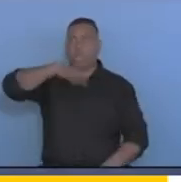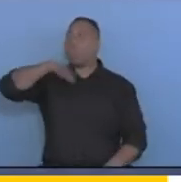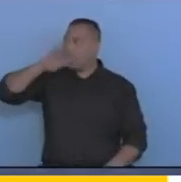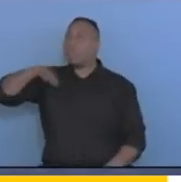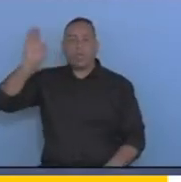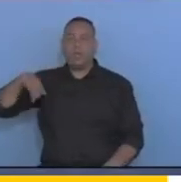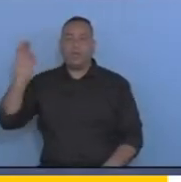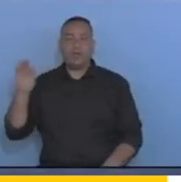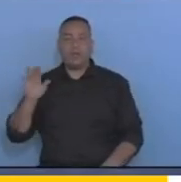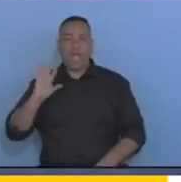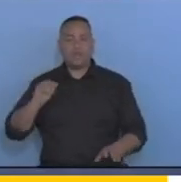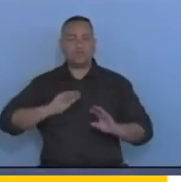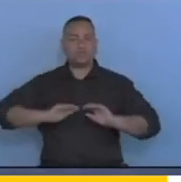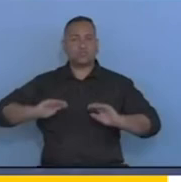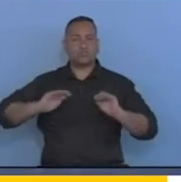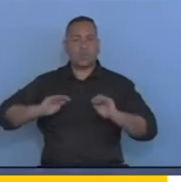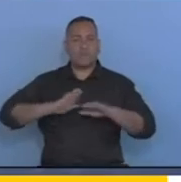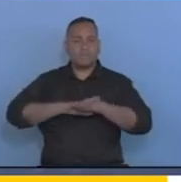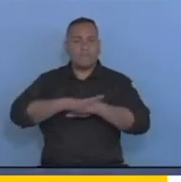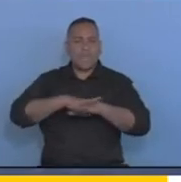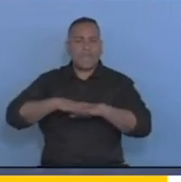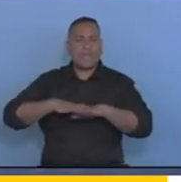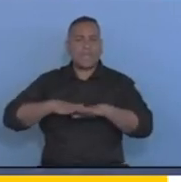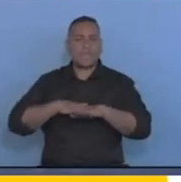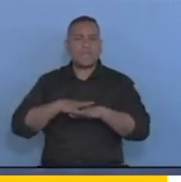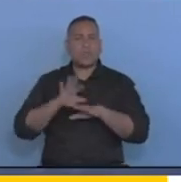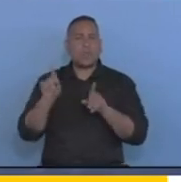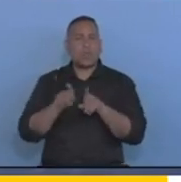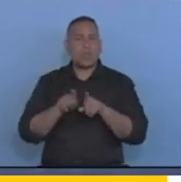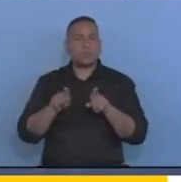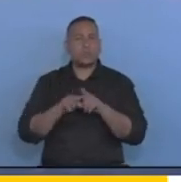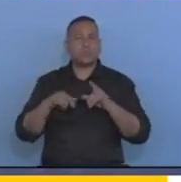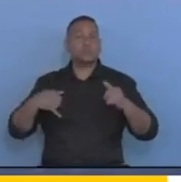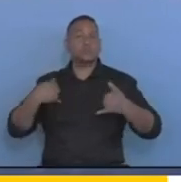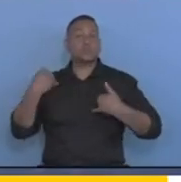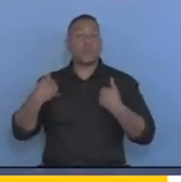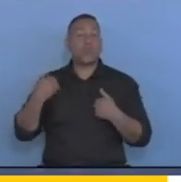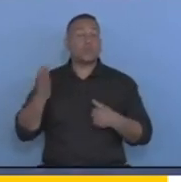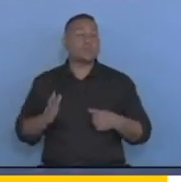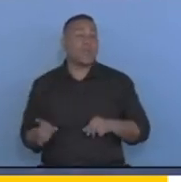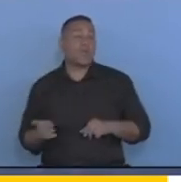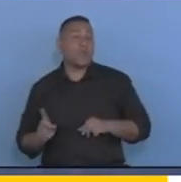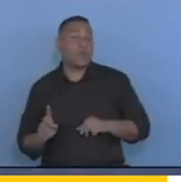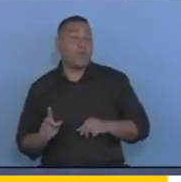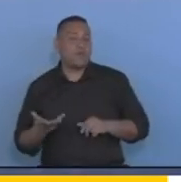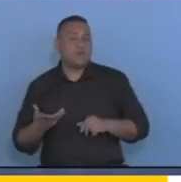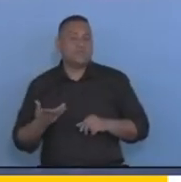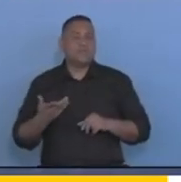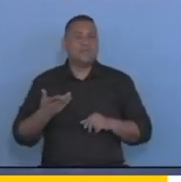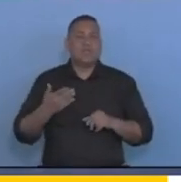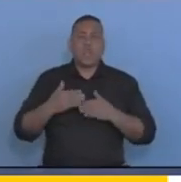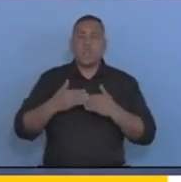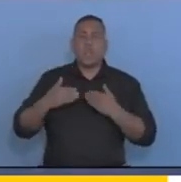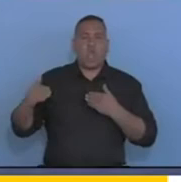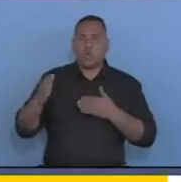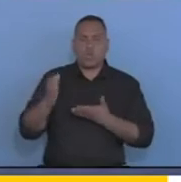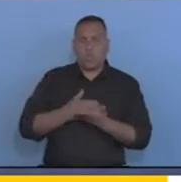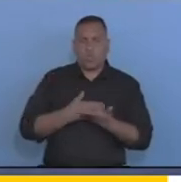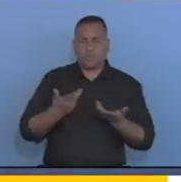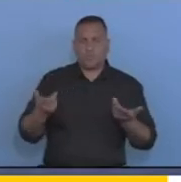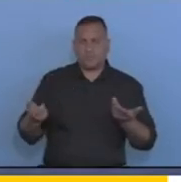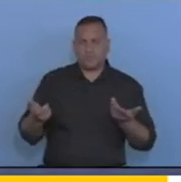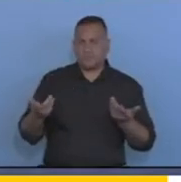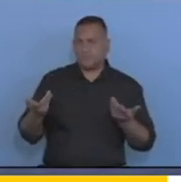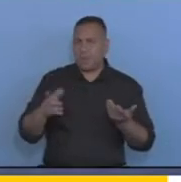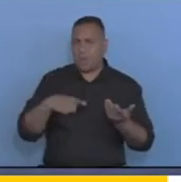the basics to the final product. Yeah. And how long are we talking here? Well, our courses run